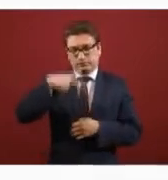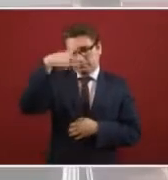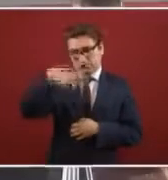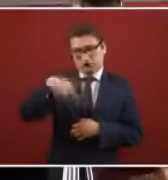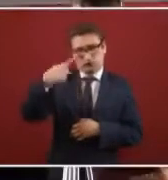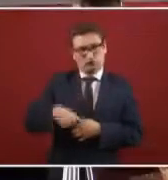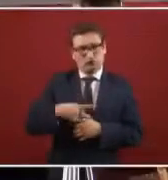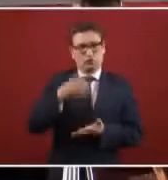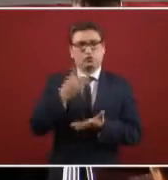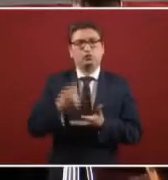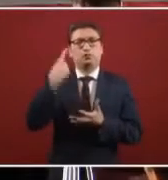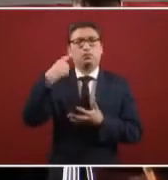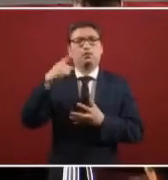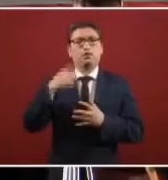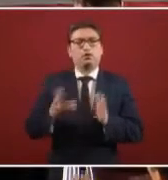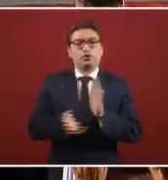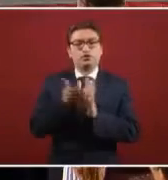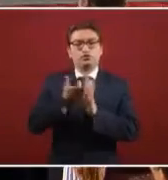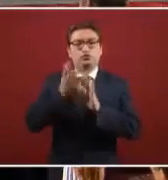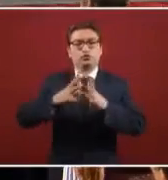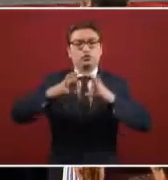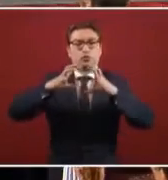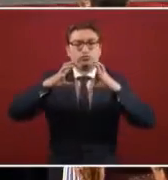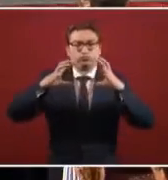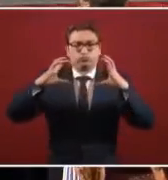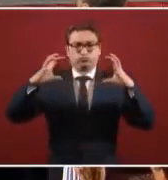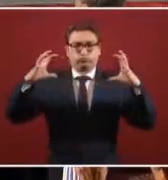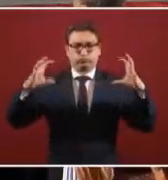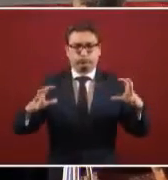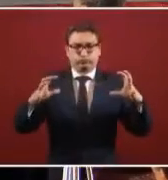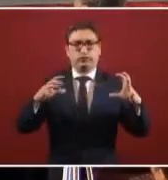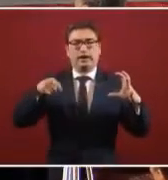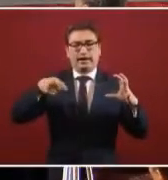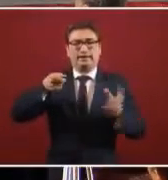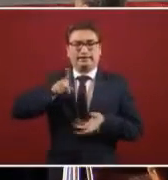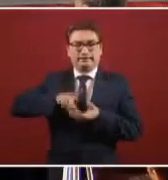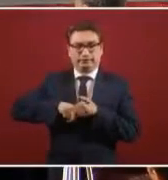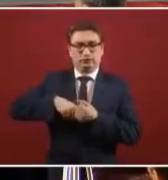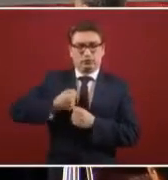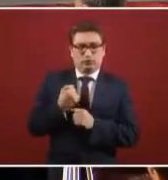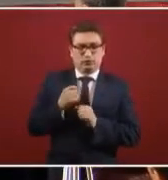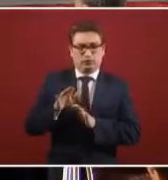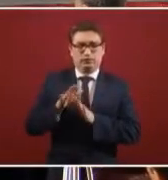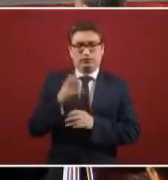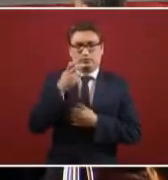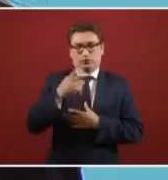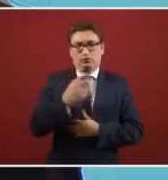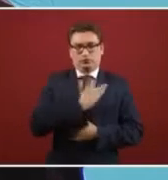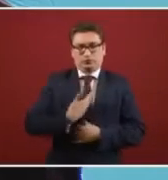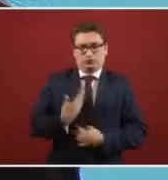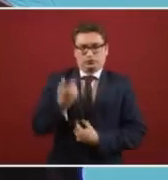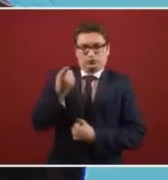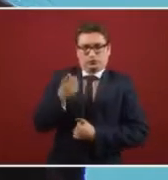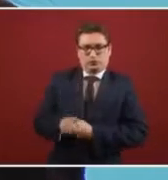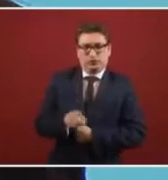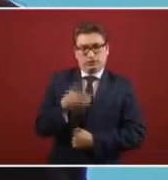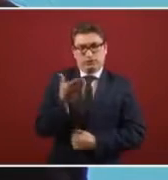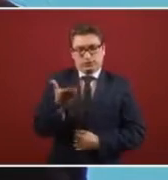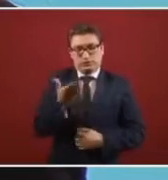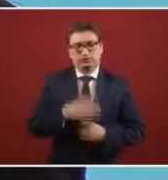hacer tanques. Son press muchos tanques, y companies aquí, that are going to be por making the instrucciones del tanks. señor presidente, y porque también